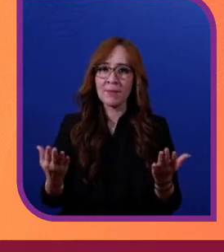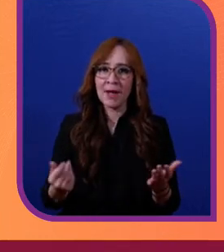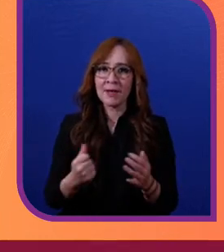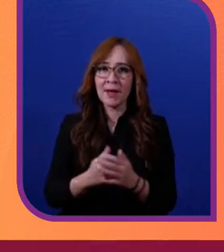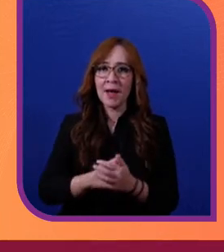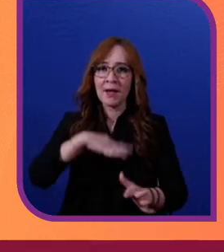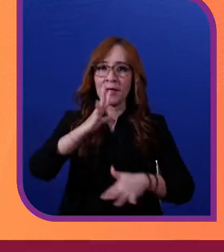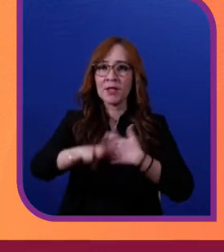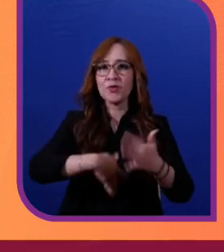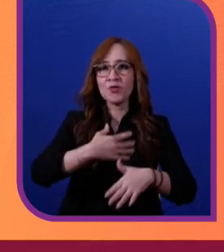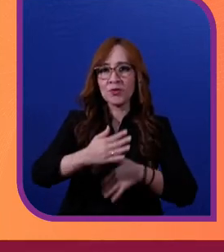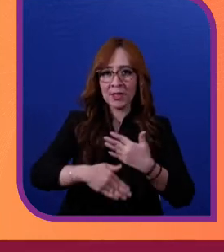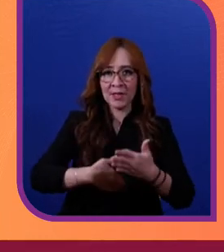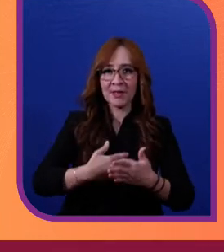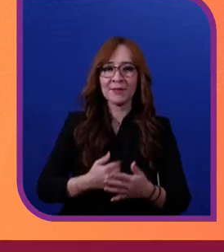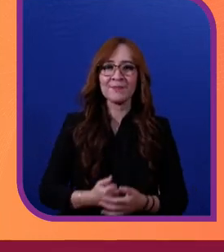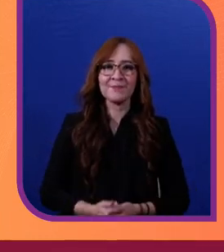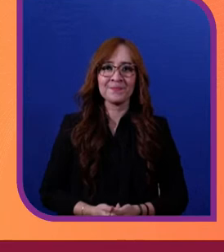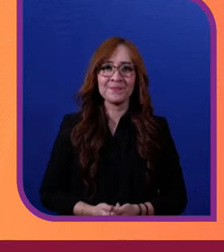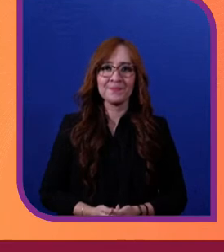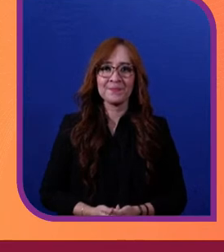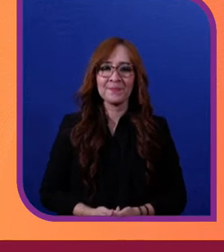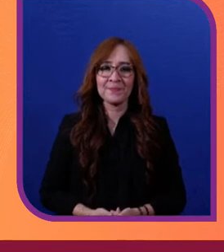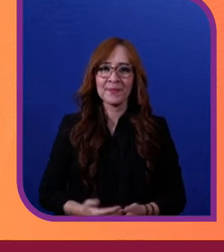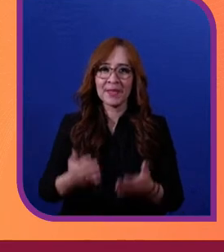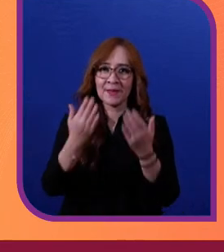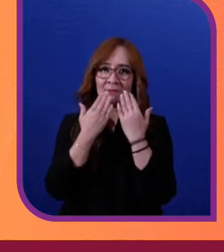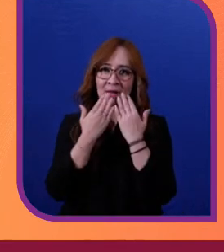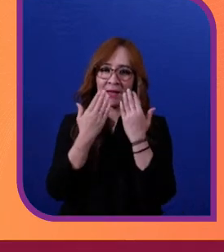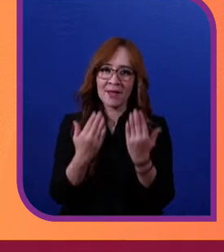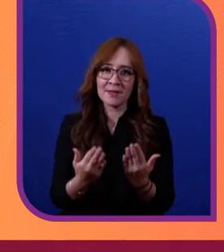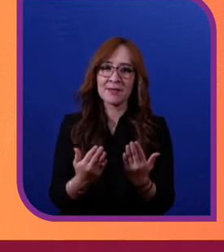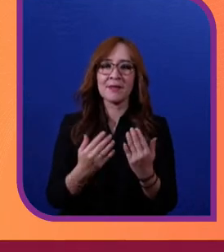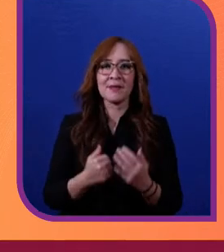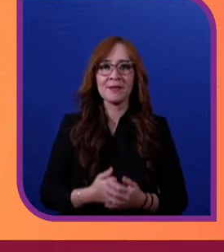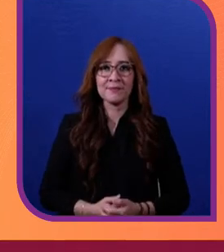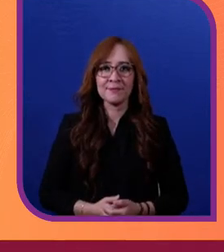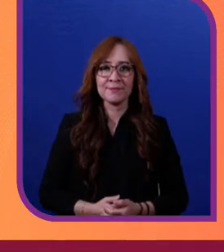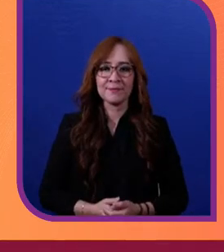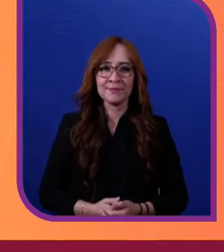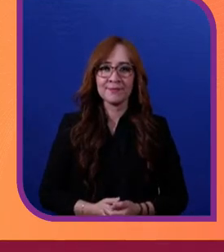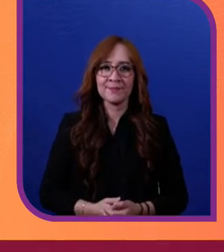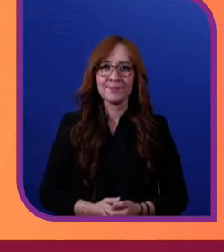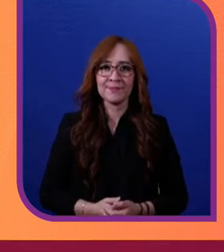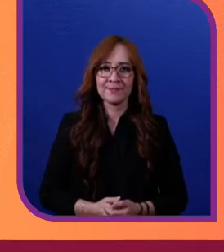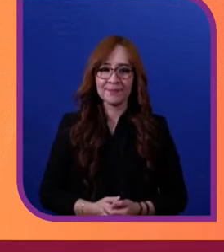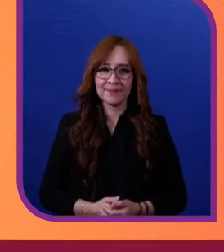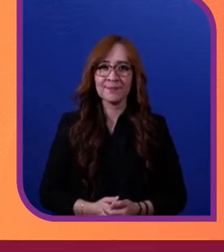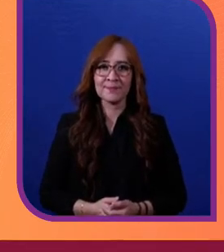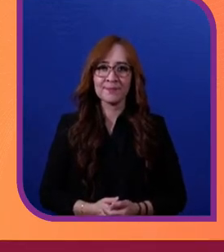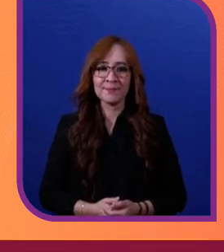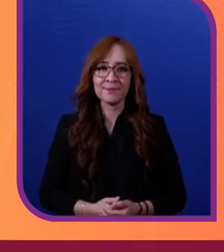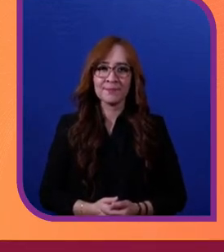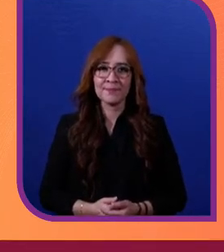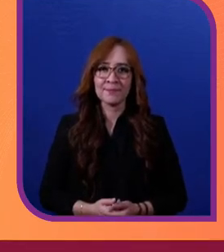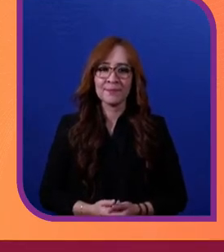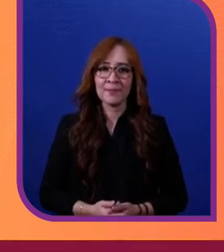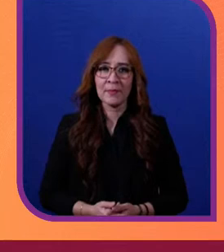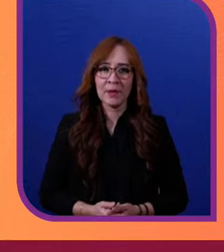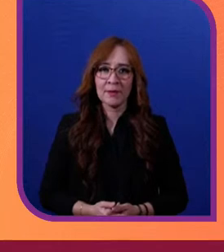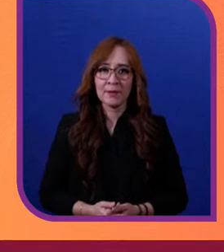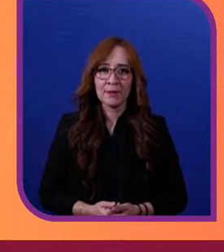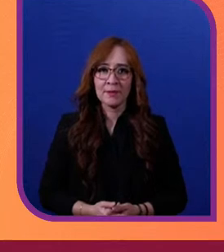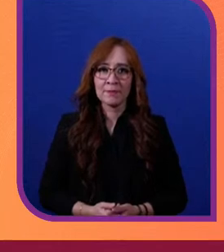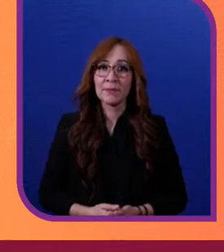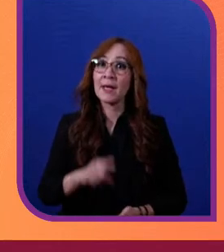hai oke thank you for you stoyanova otopus fashion so we have famebit one last question